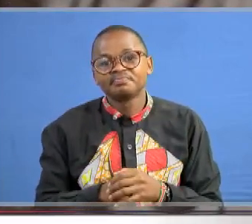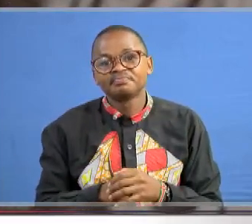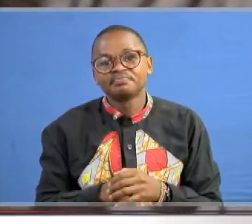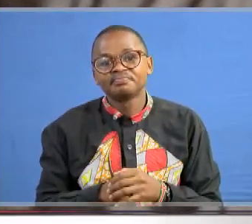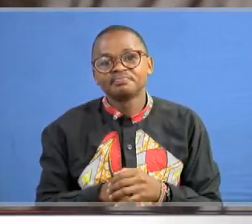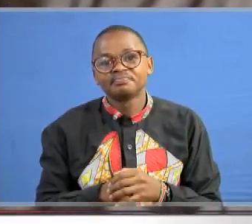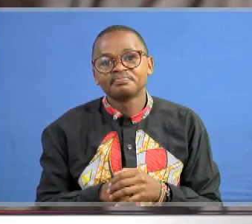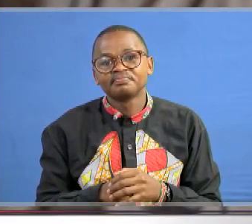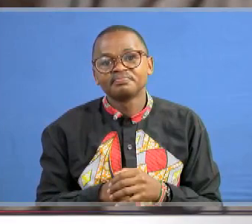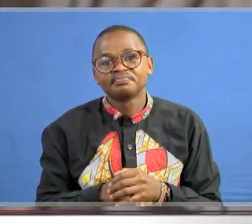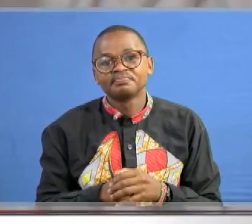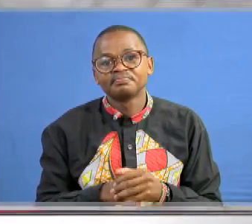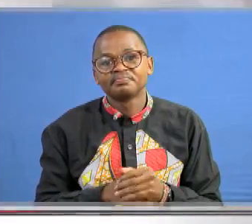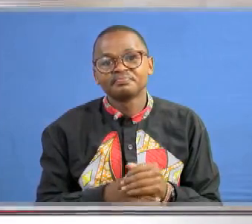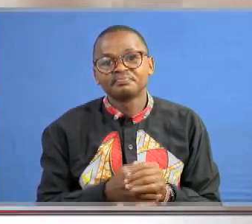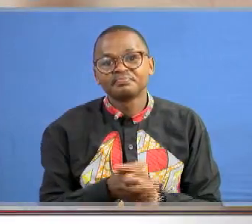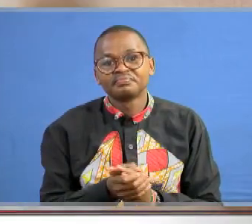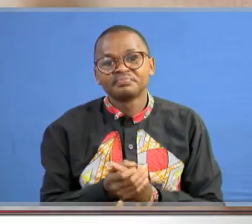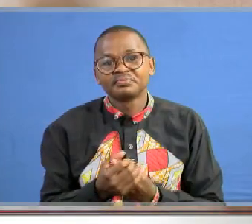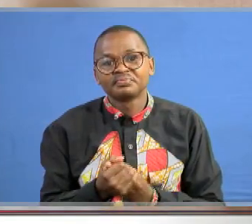Sorry for that.